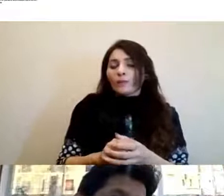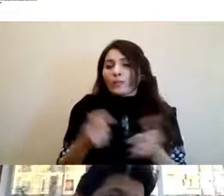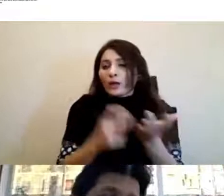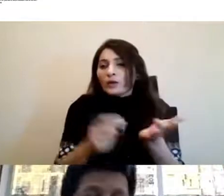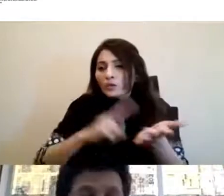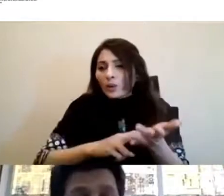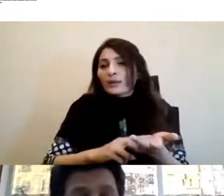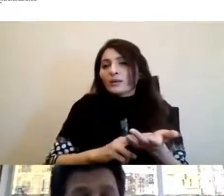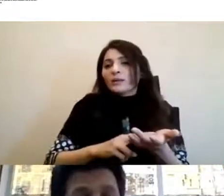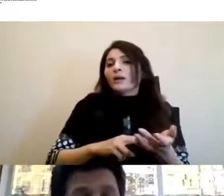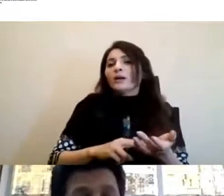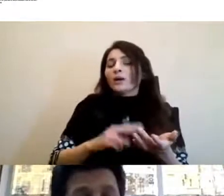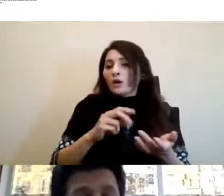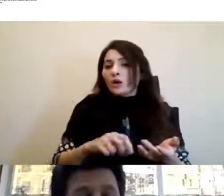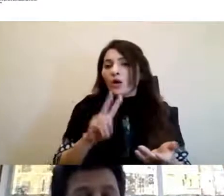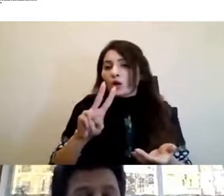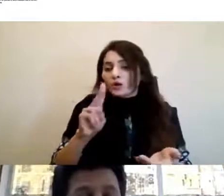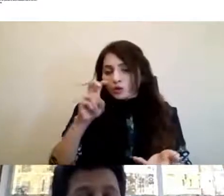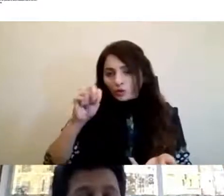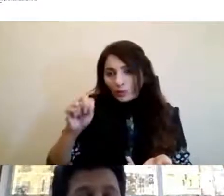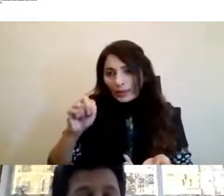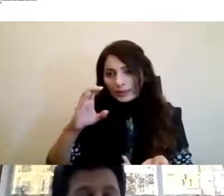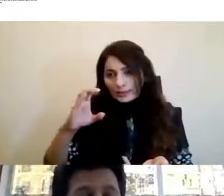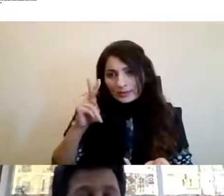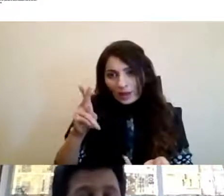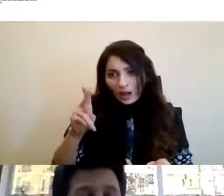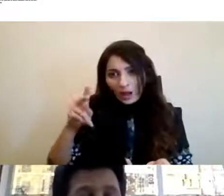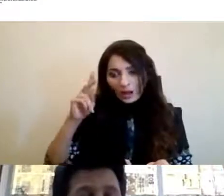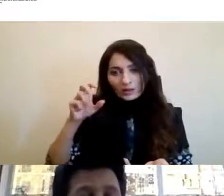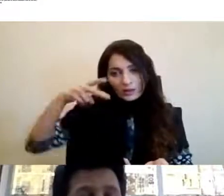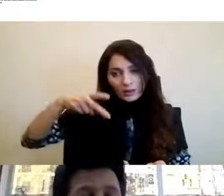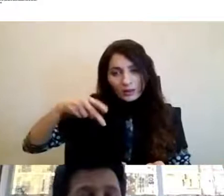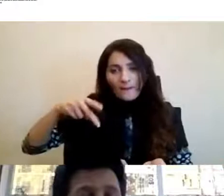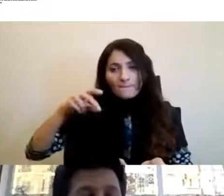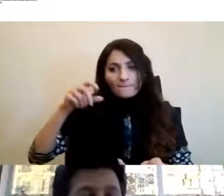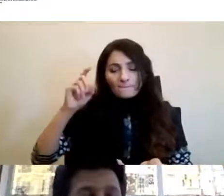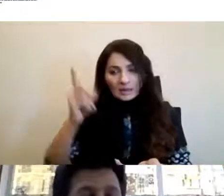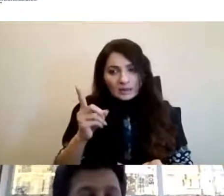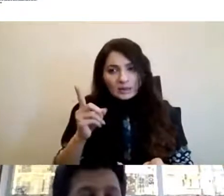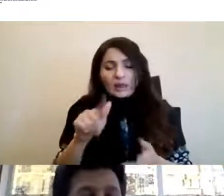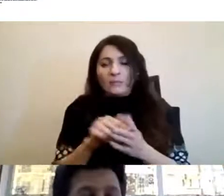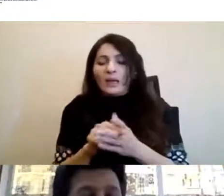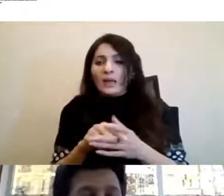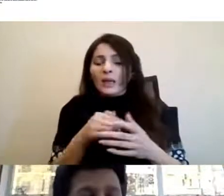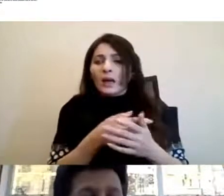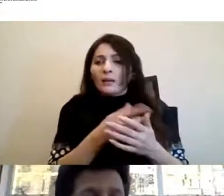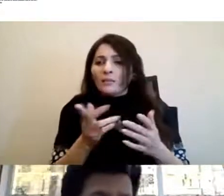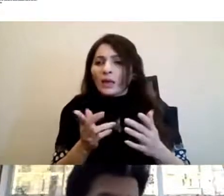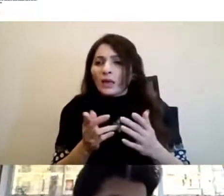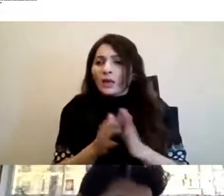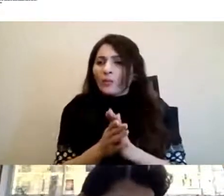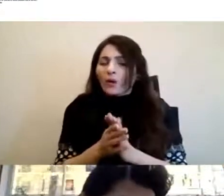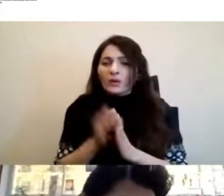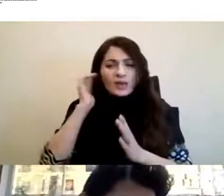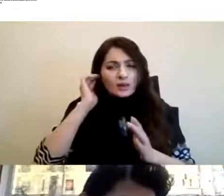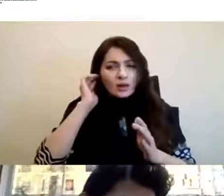CRPD, Article 9 and Article 21 has given create lots of opportunity for the people